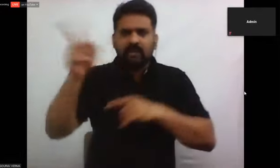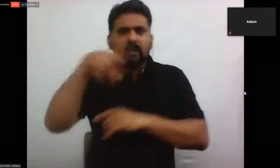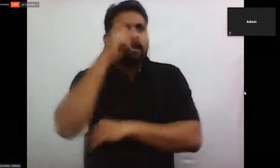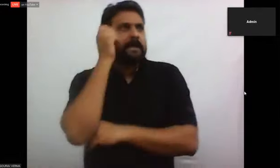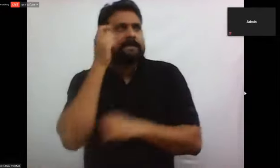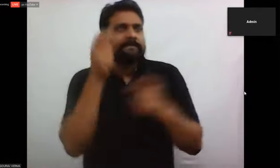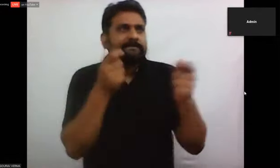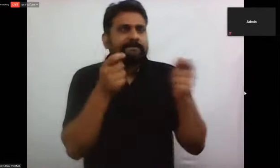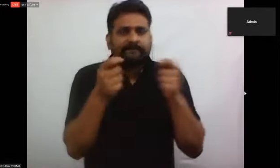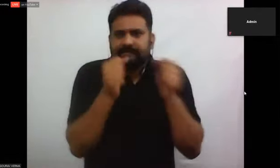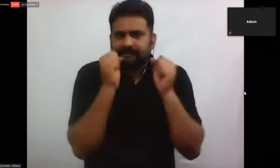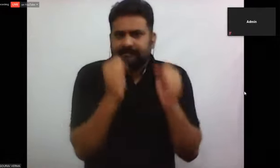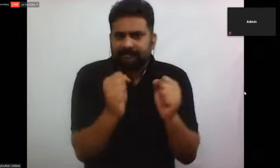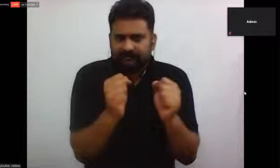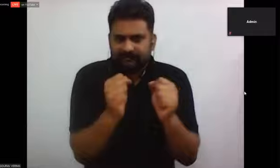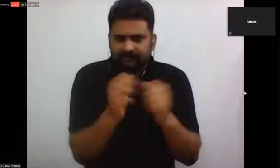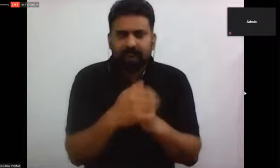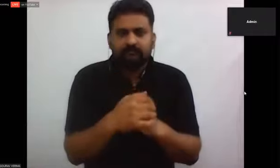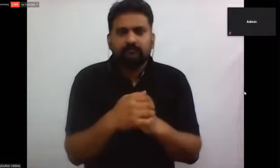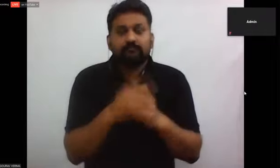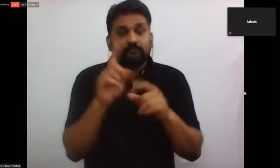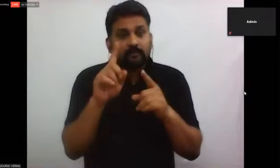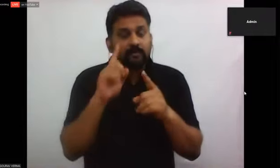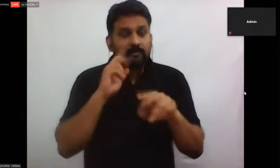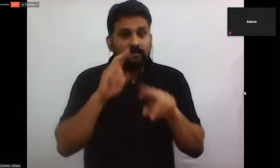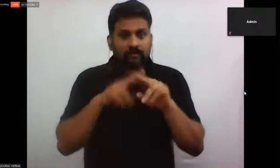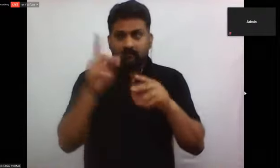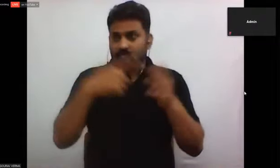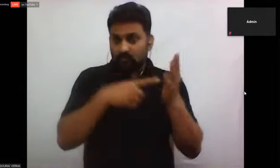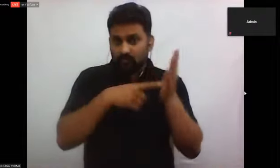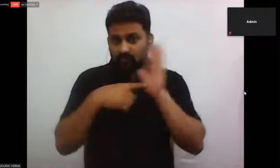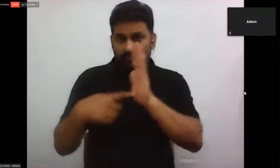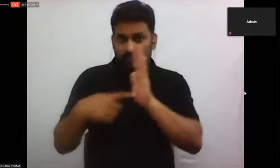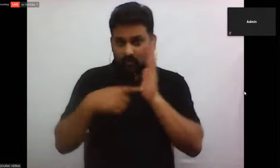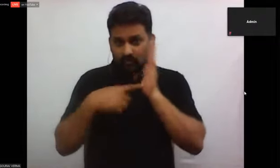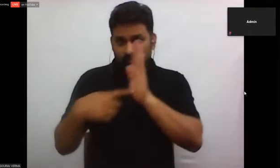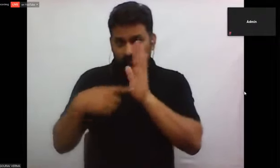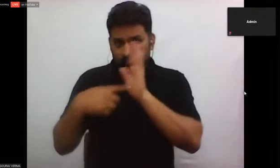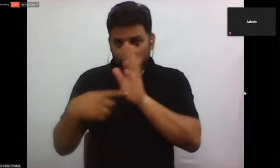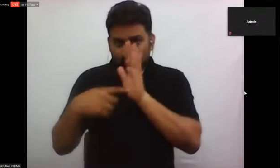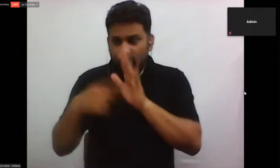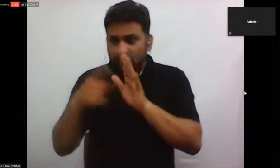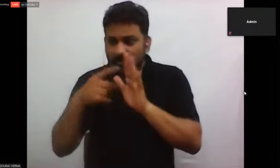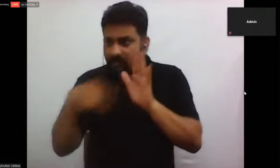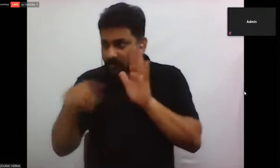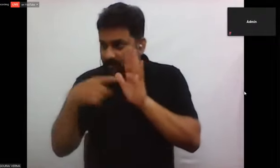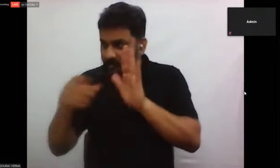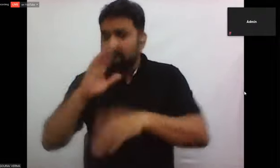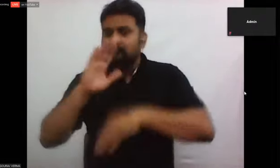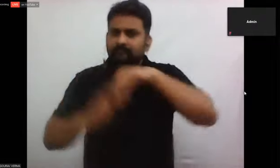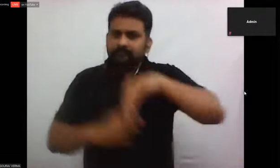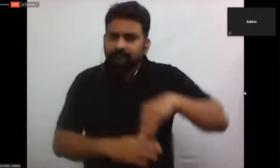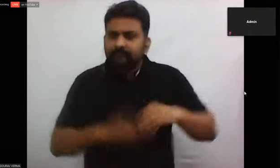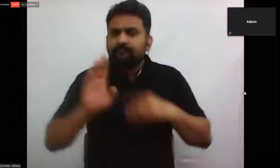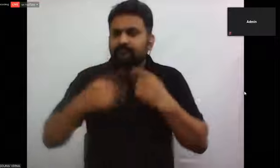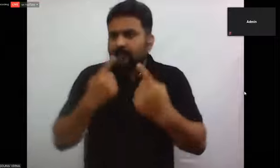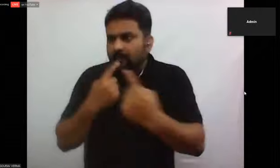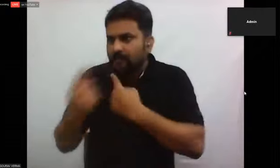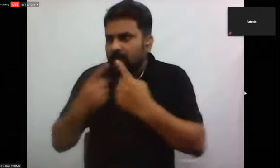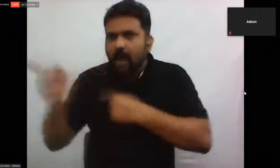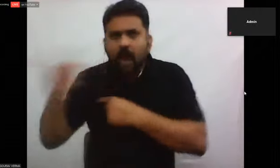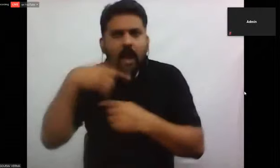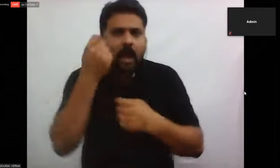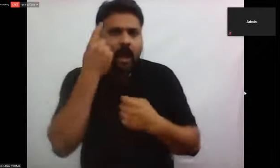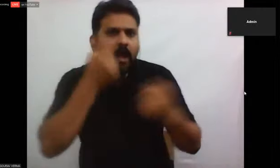it, and then what they are, but if you show things and then later talk about it, then they can handle it.